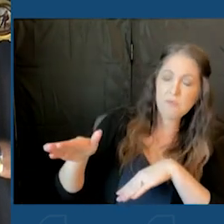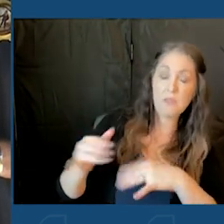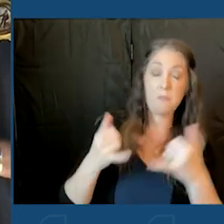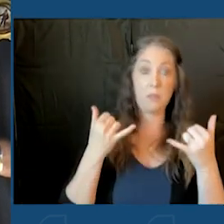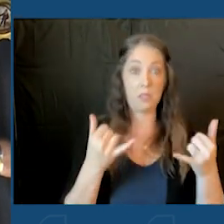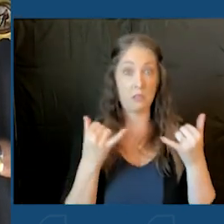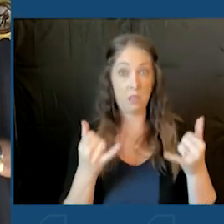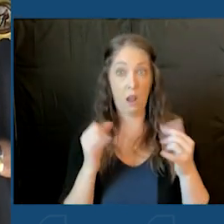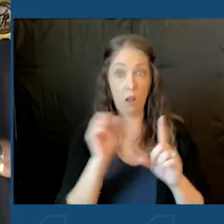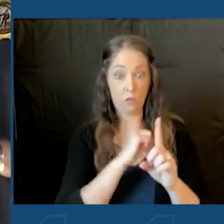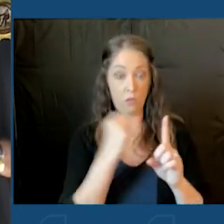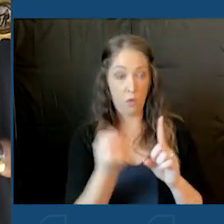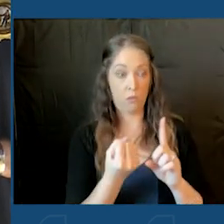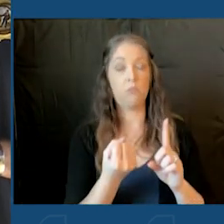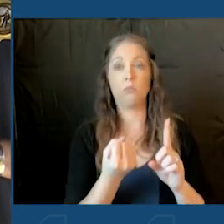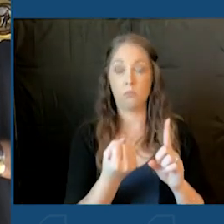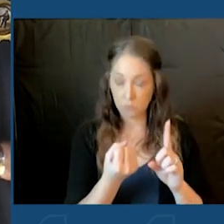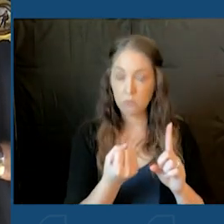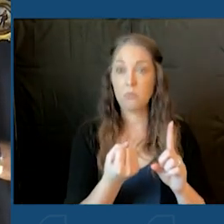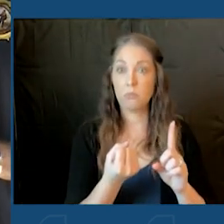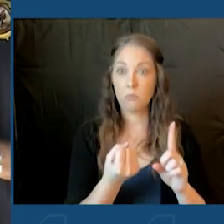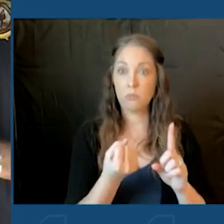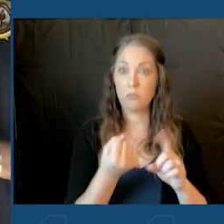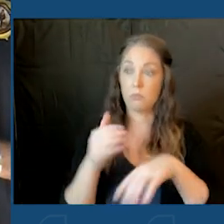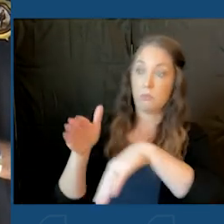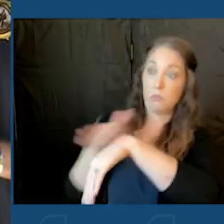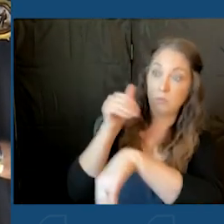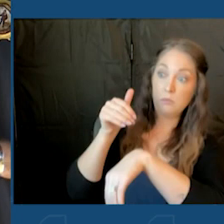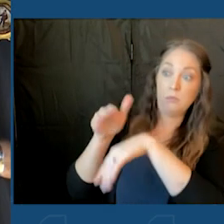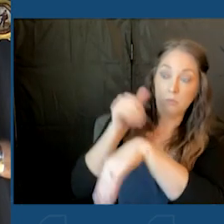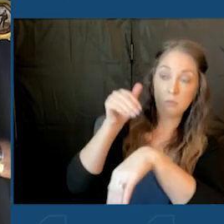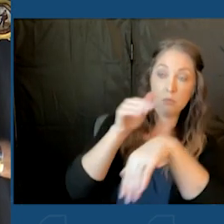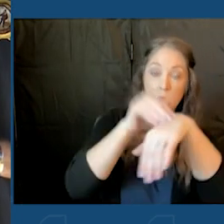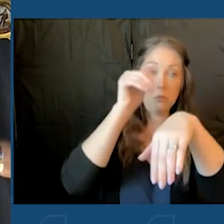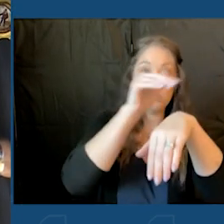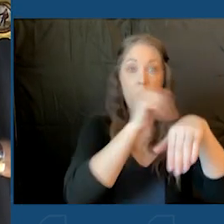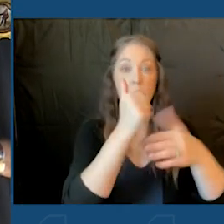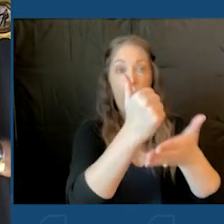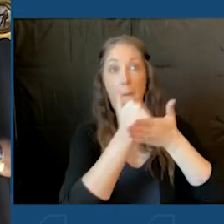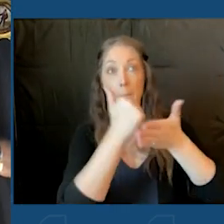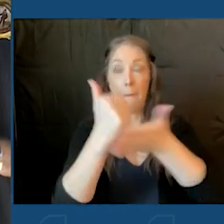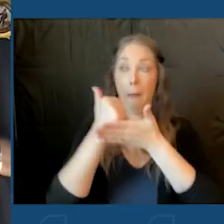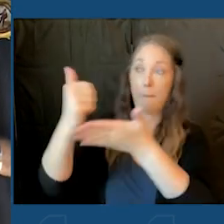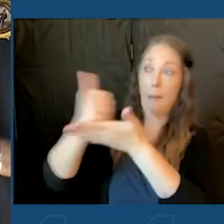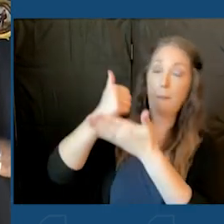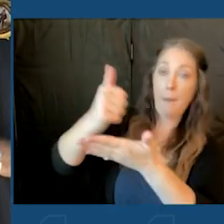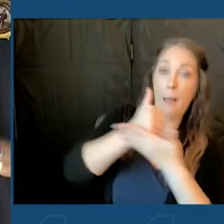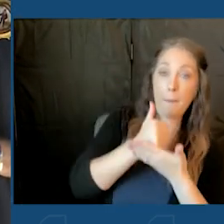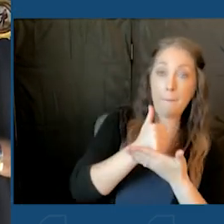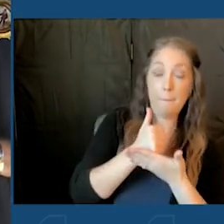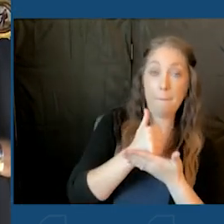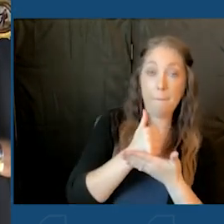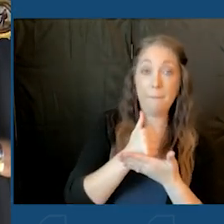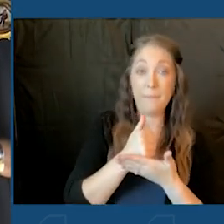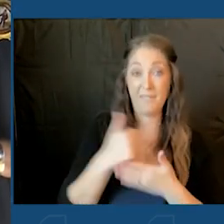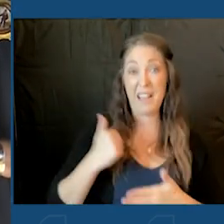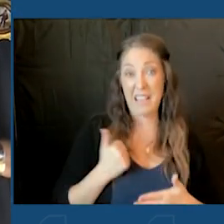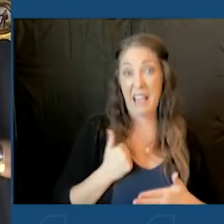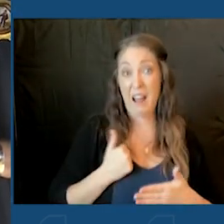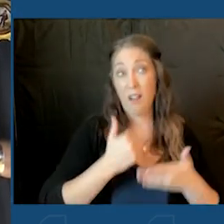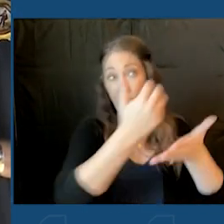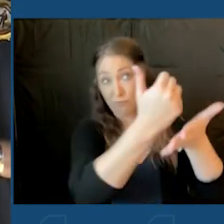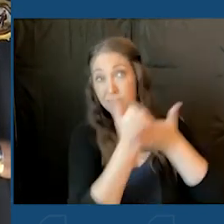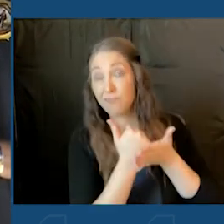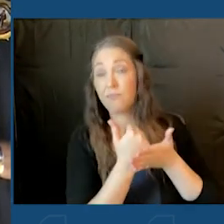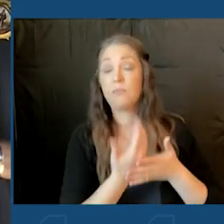where the state of New York is calling on for help from others. Again, even as far away as Quebec. So these